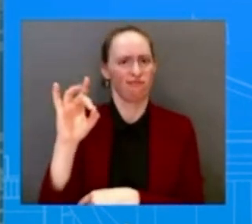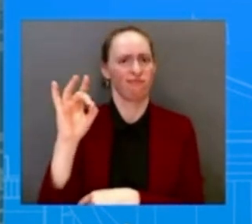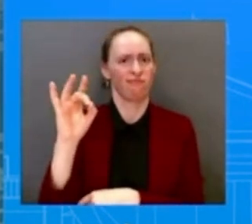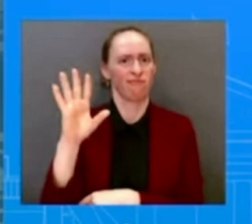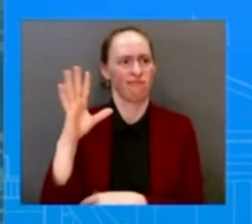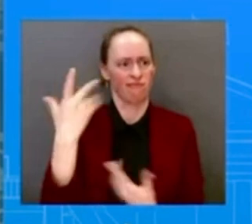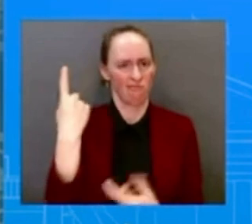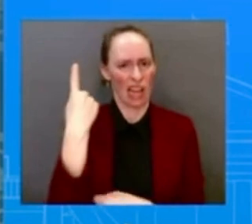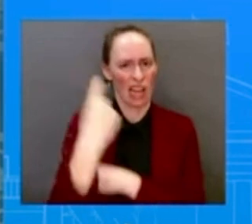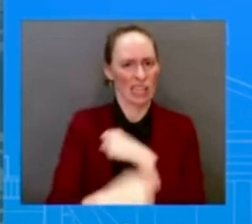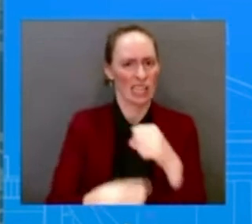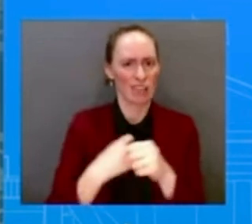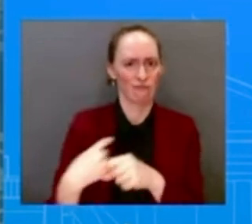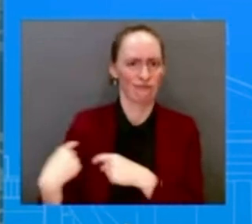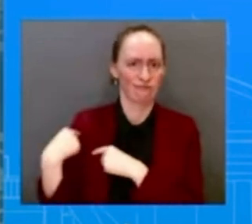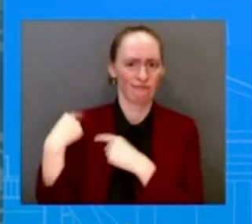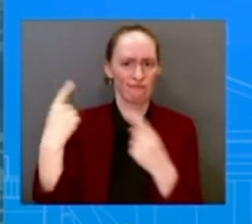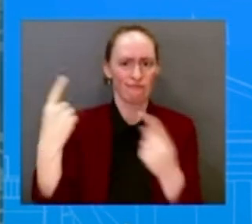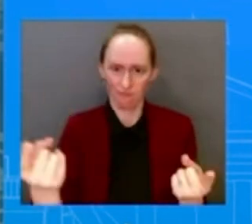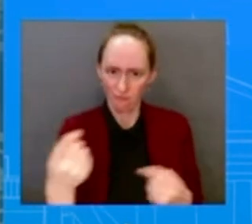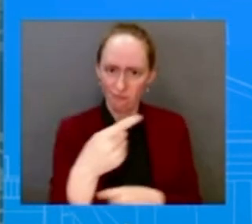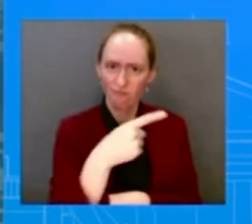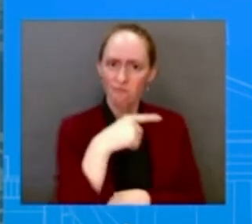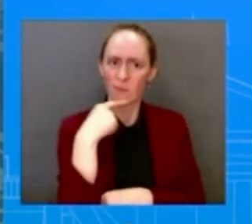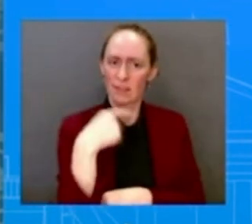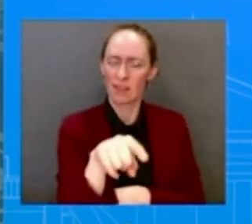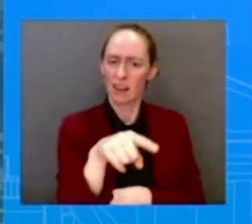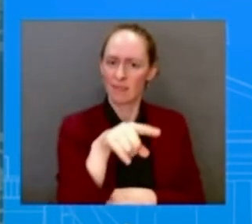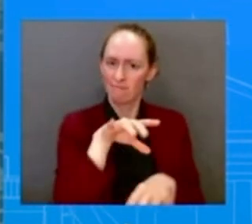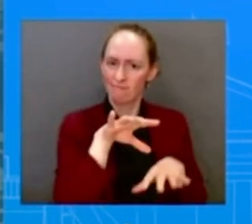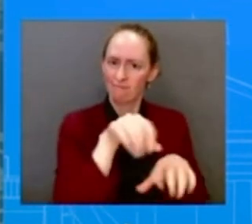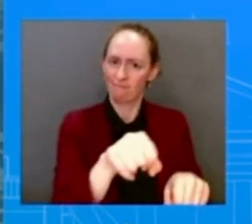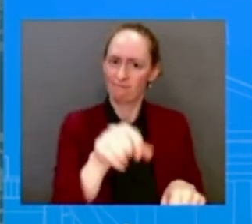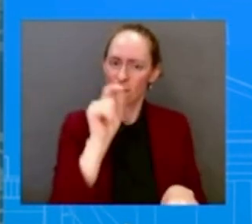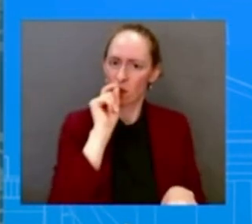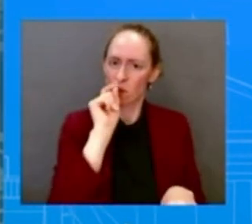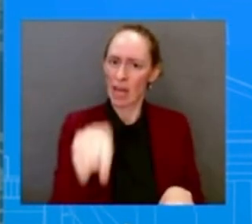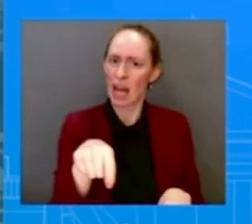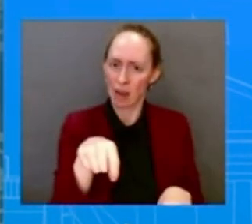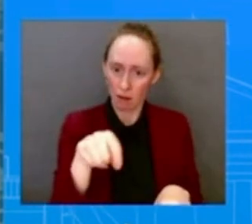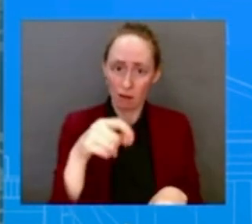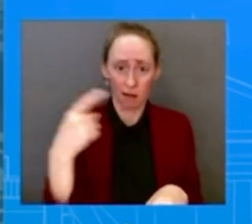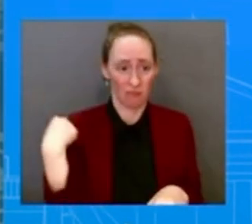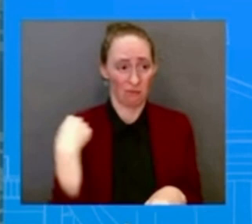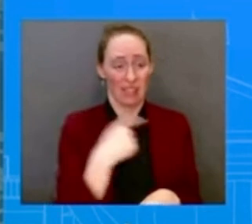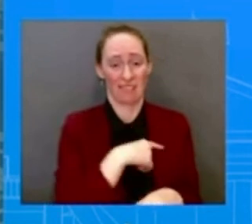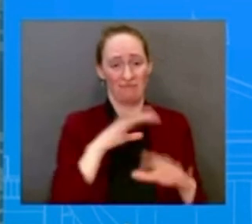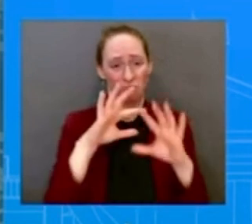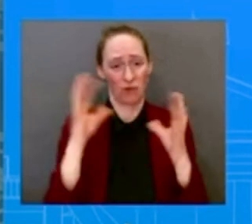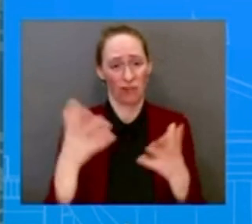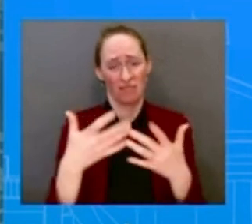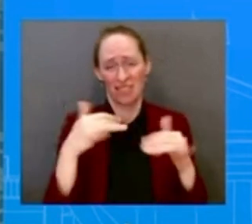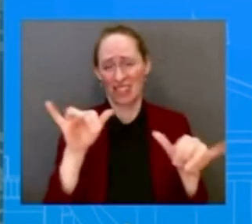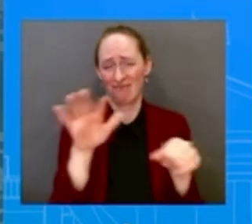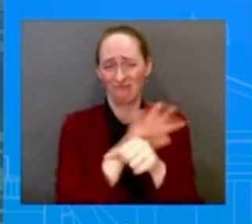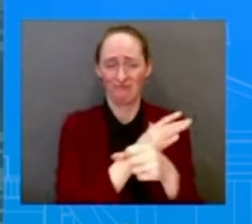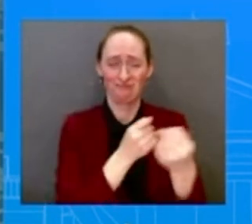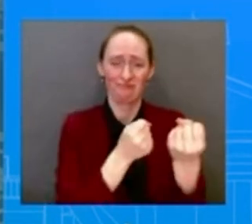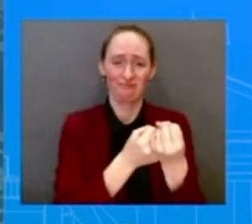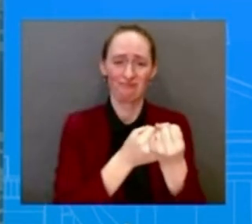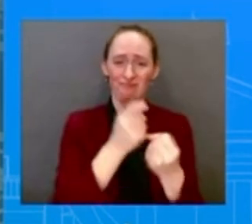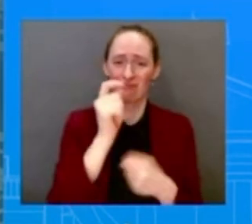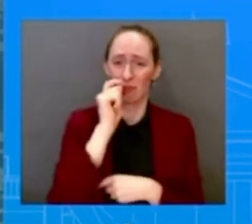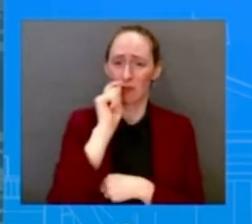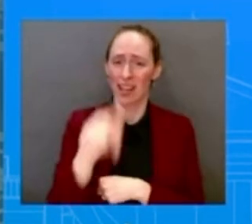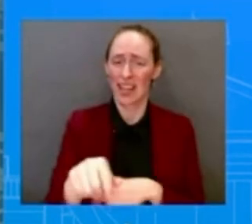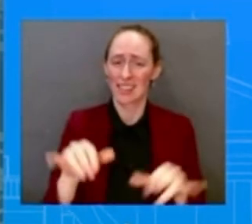people of Ukraine as they defend their freedom and democracy, and how we will continue to stand with the people of Ukraine for as long as